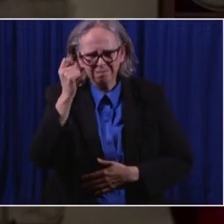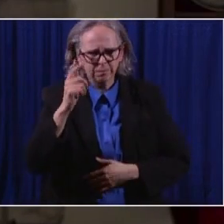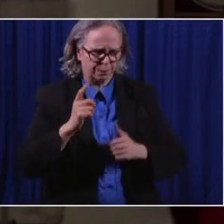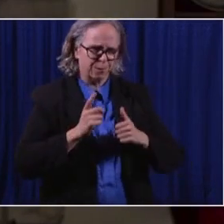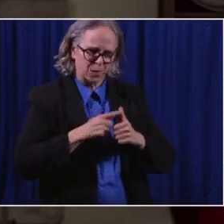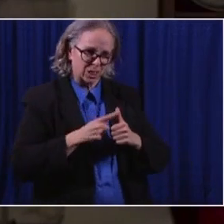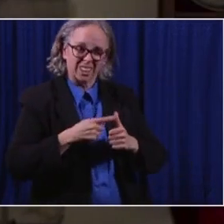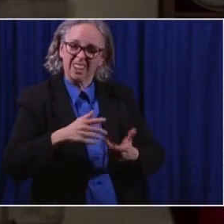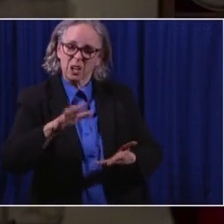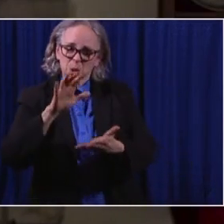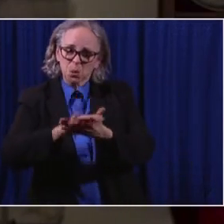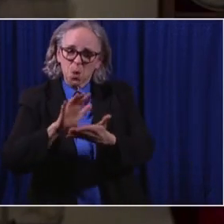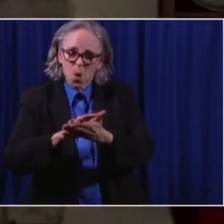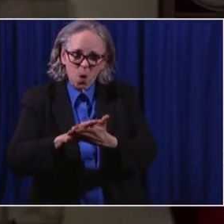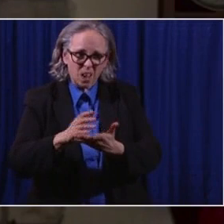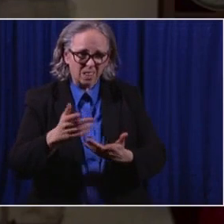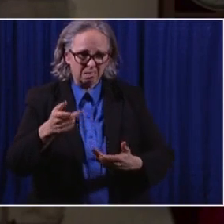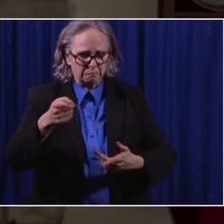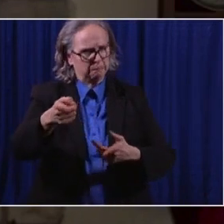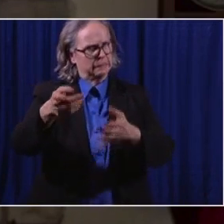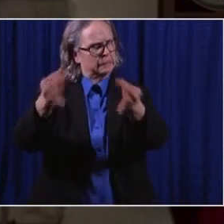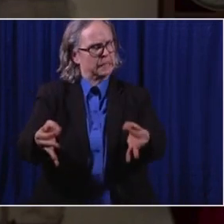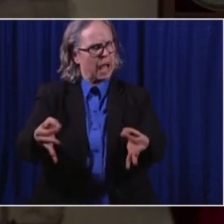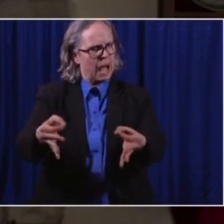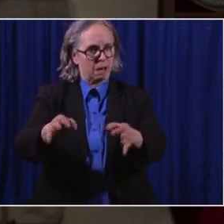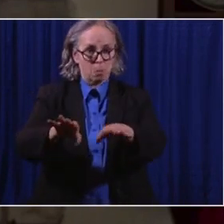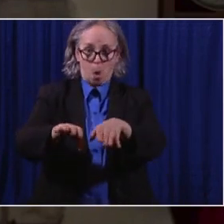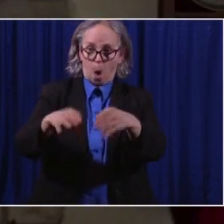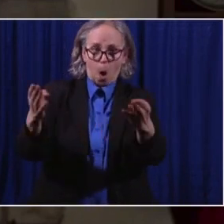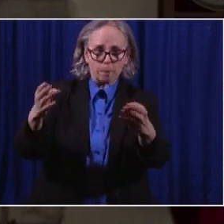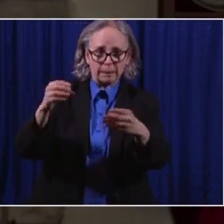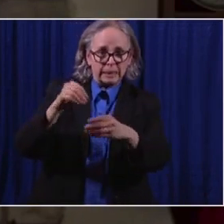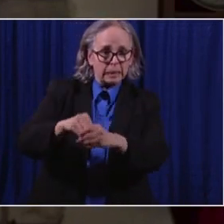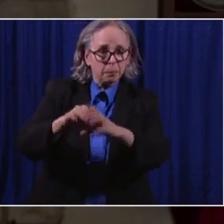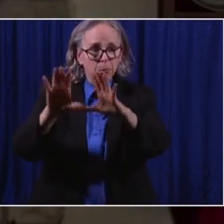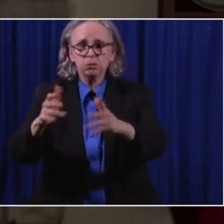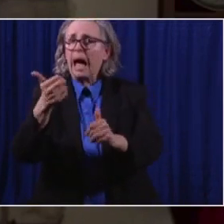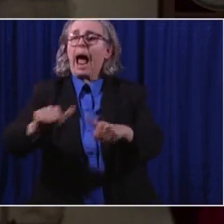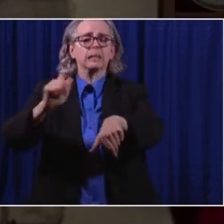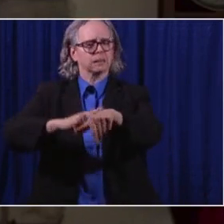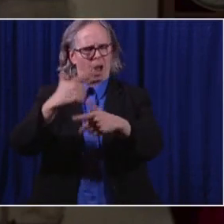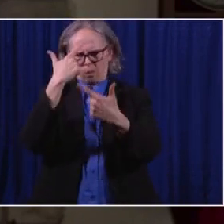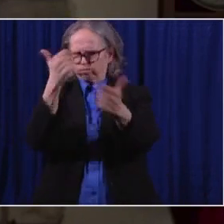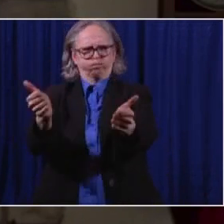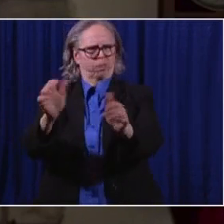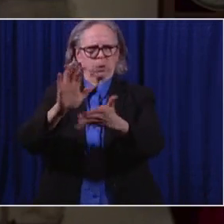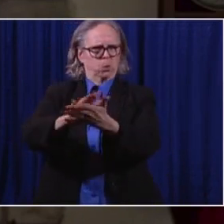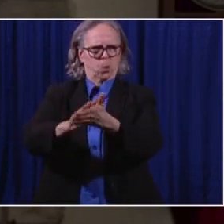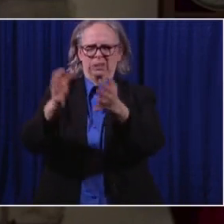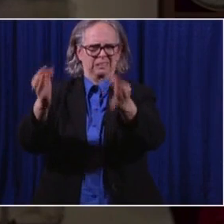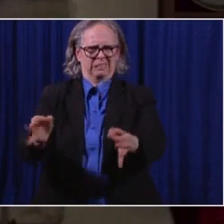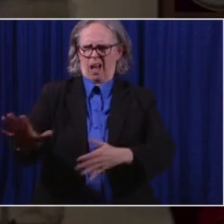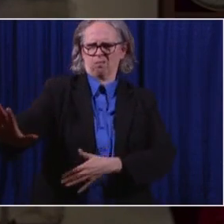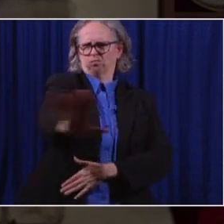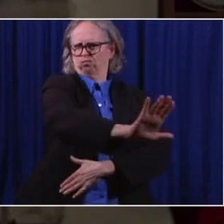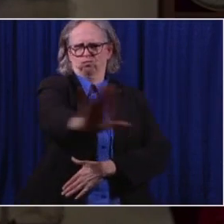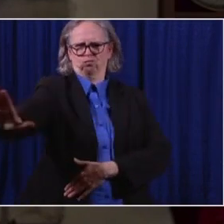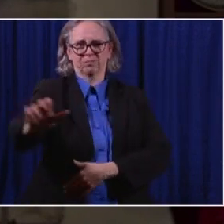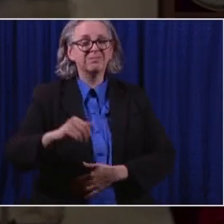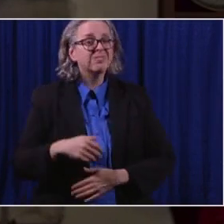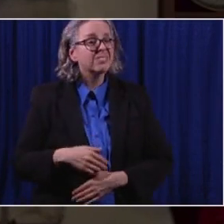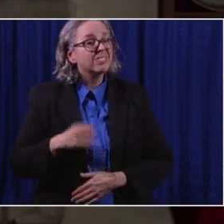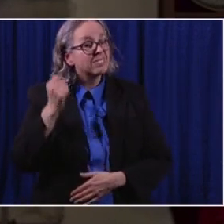anytime to go back. That's their decision, and they've got to weigh all the things. What we're simply saying here is that